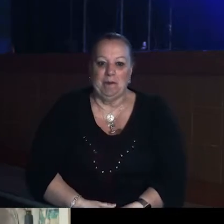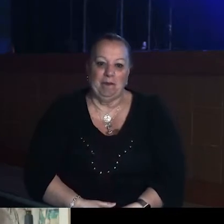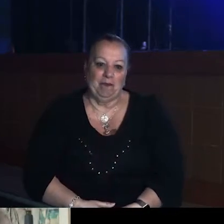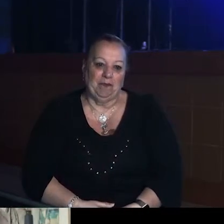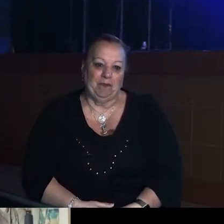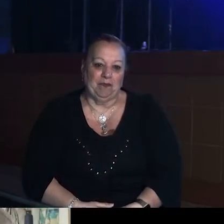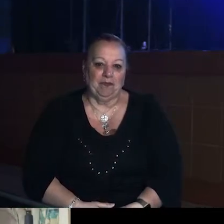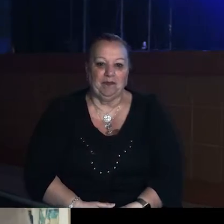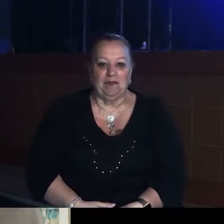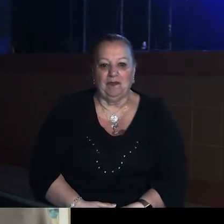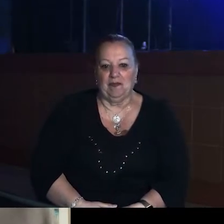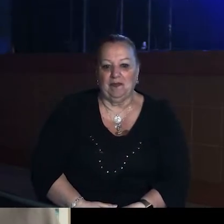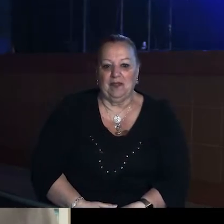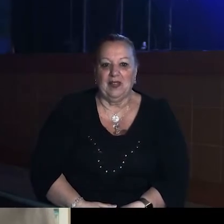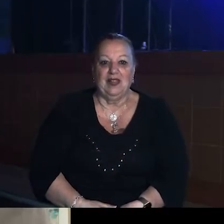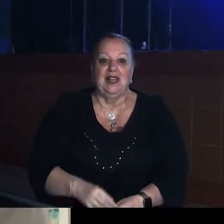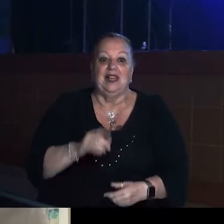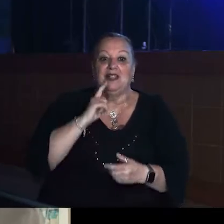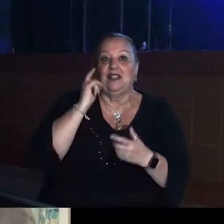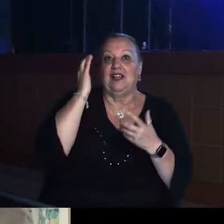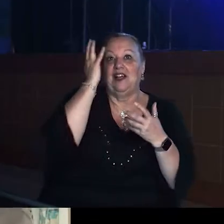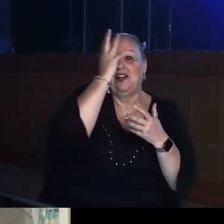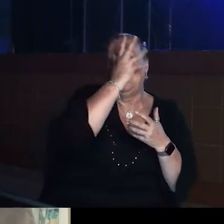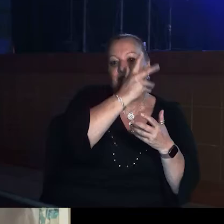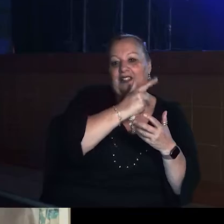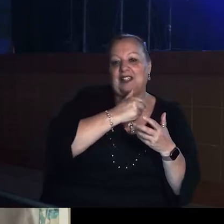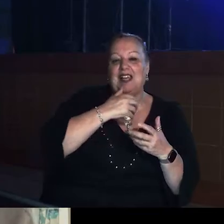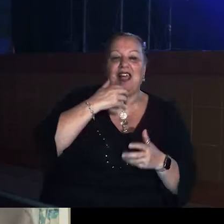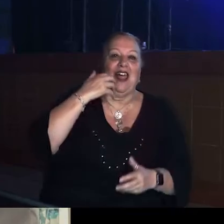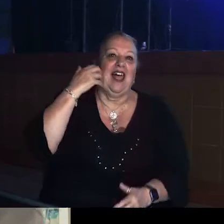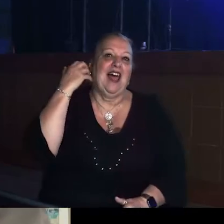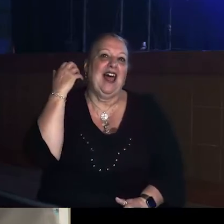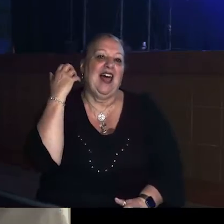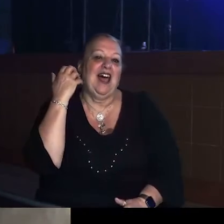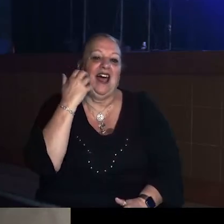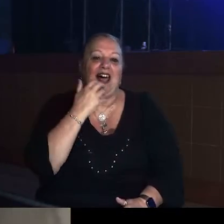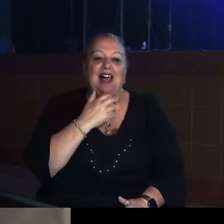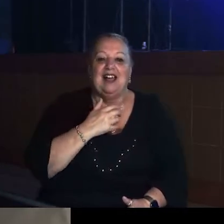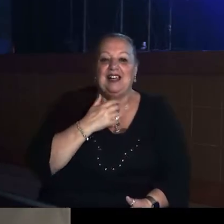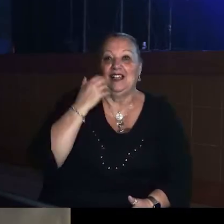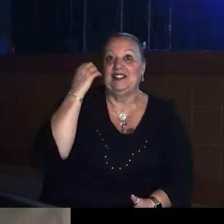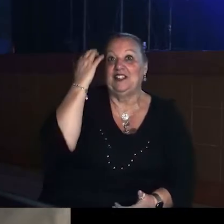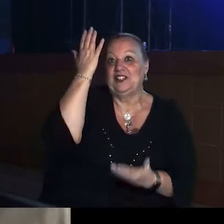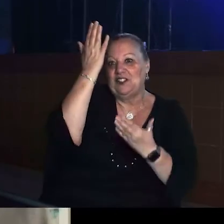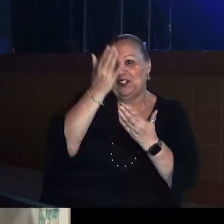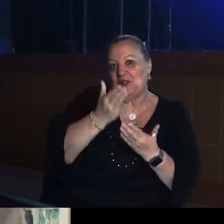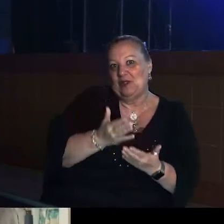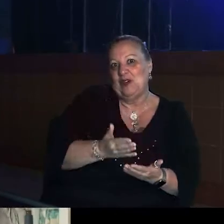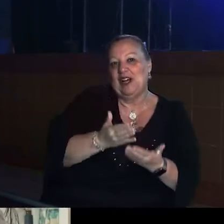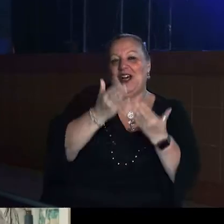She lovely, she's my mom.